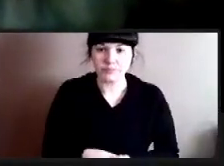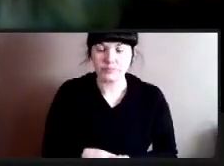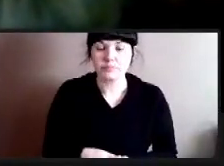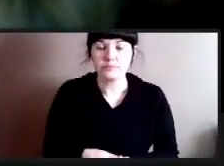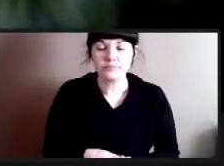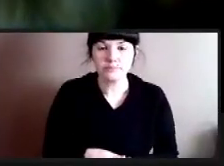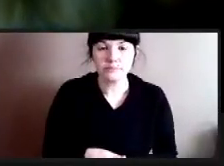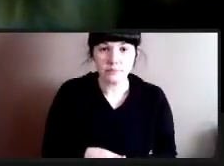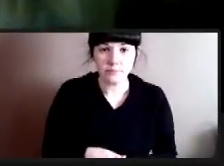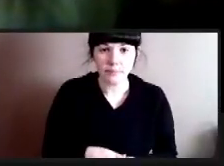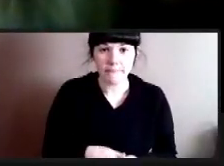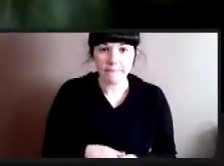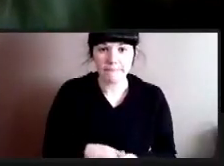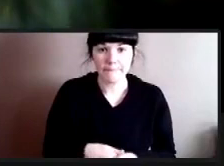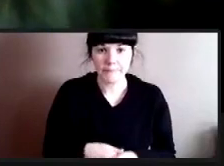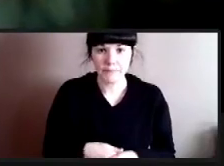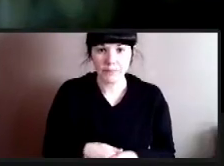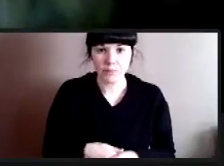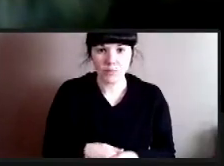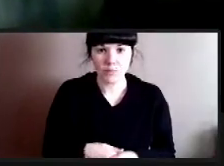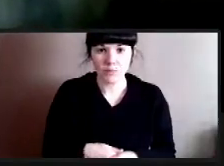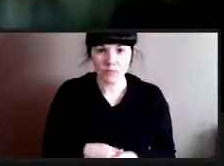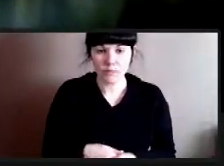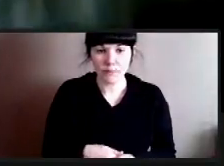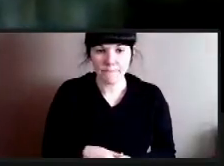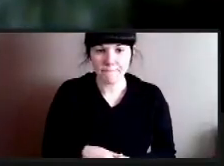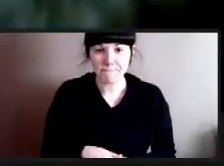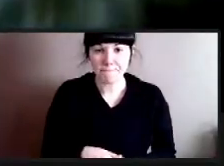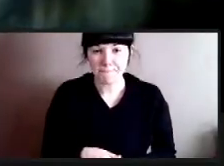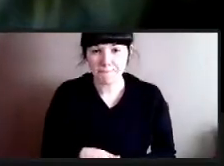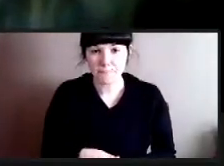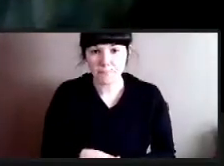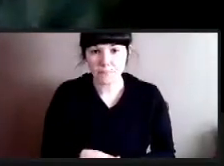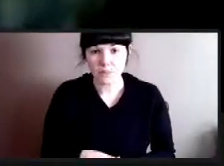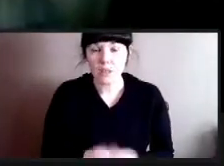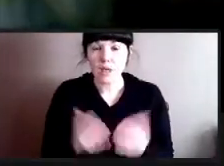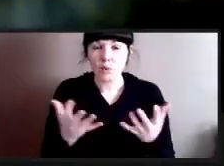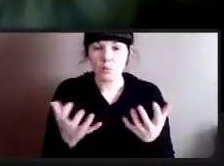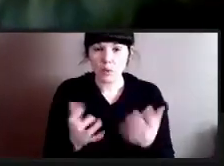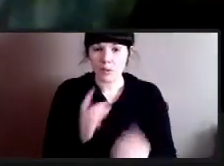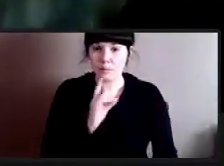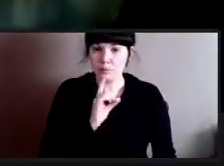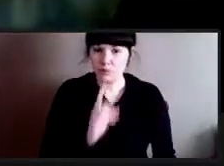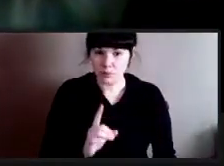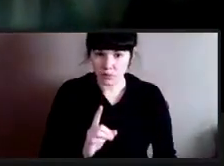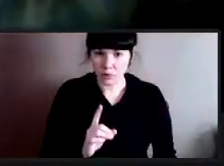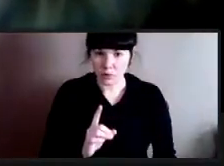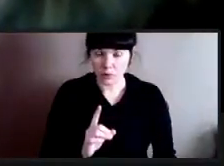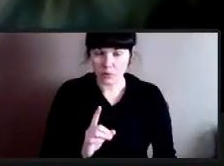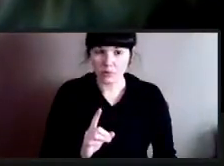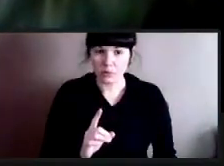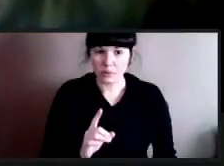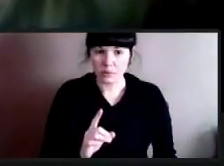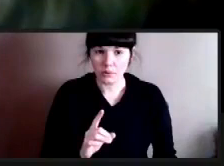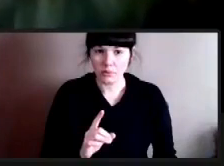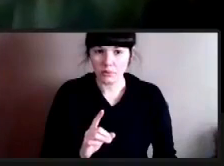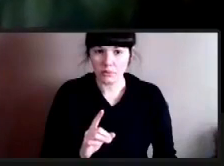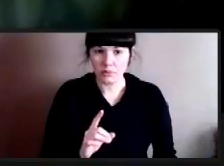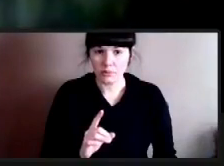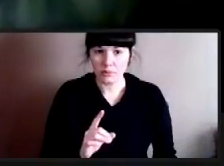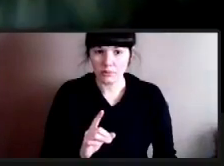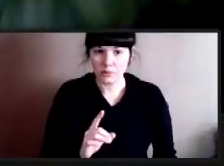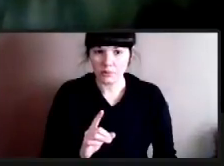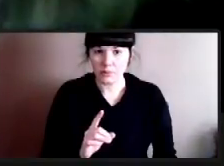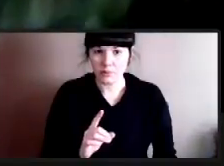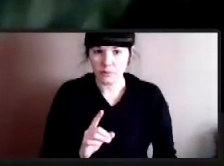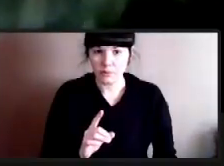to make sure that our moderators are actually tuning in, please let us know, how did you hear about the town hall today? And